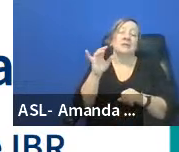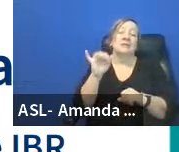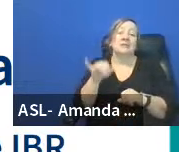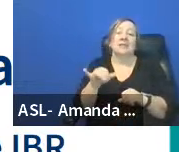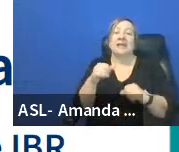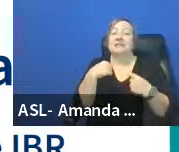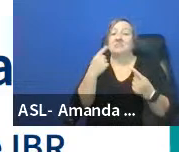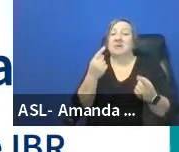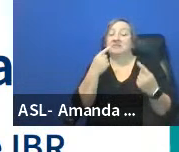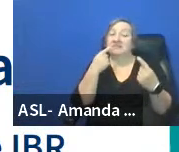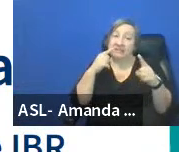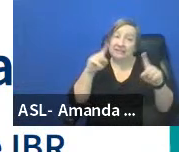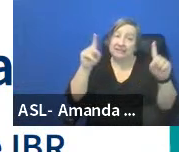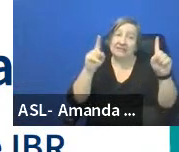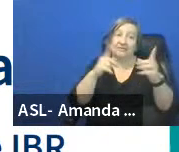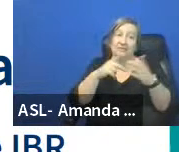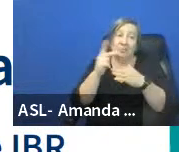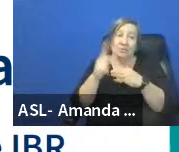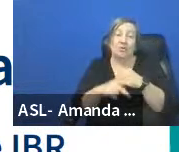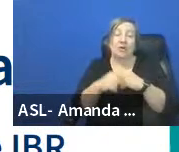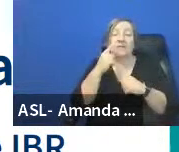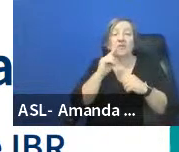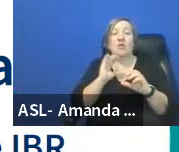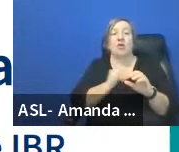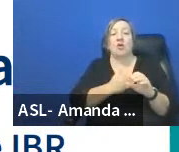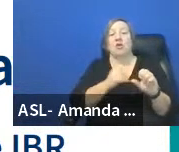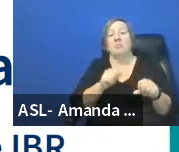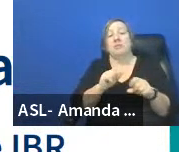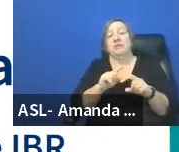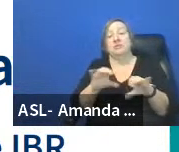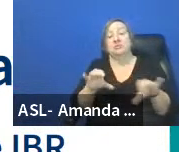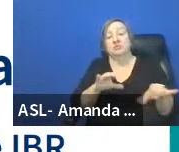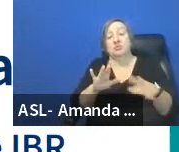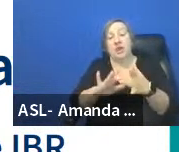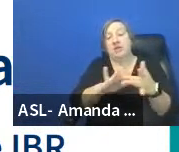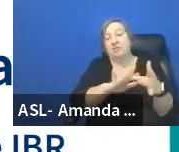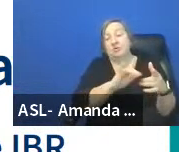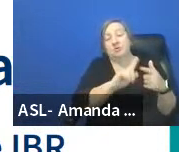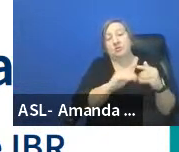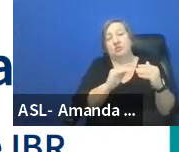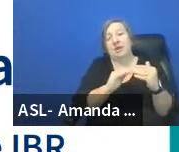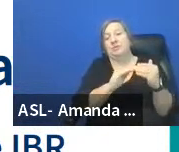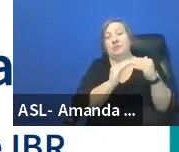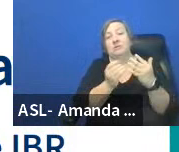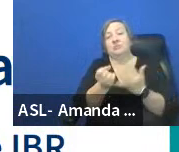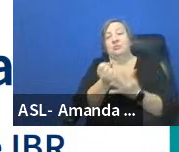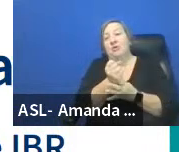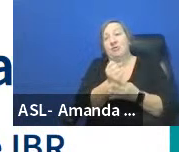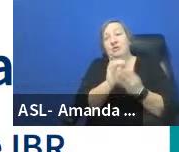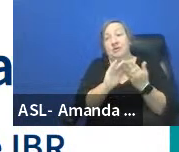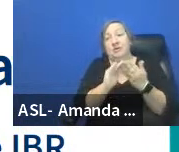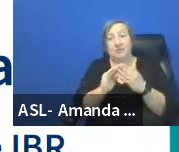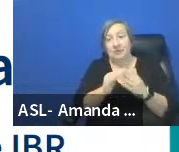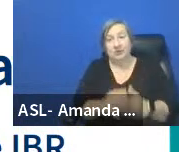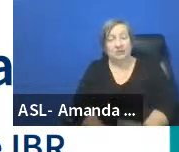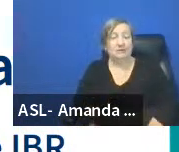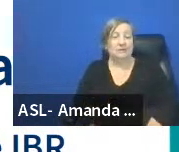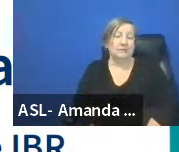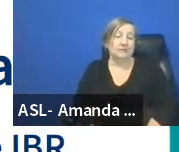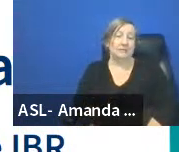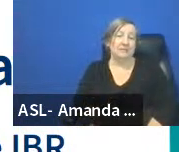very successful program in terms of our ability to do outreach to our equity priority communities.